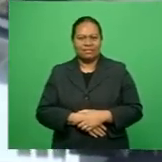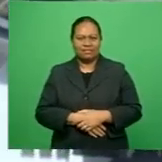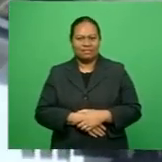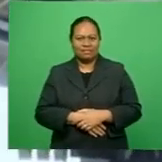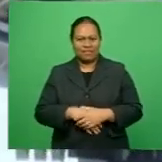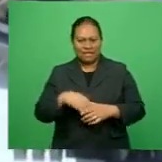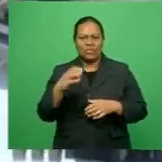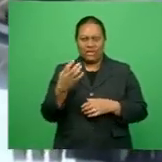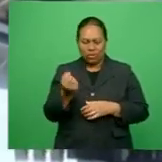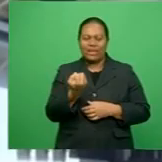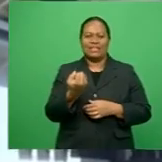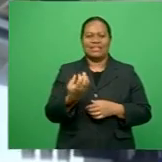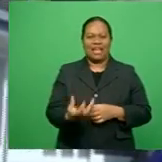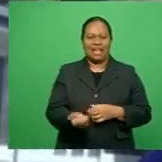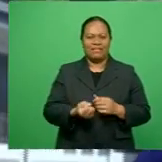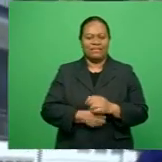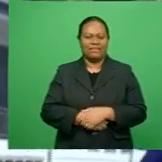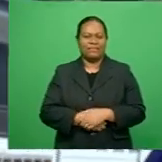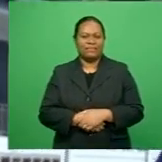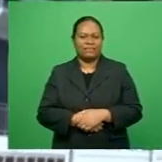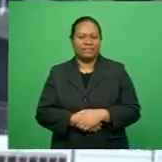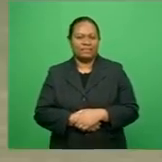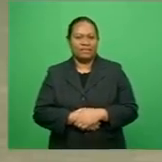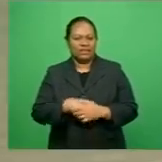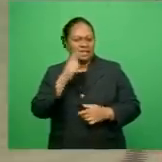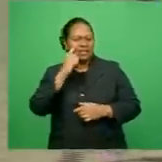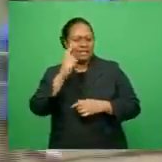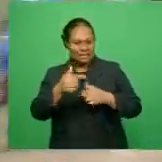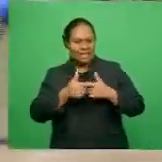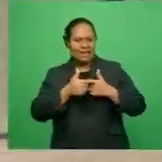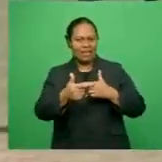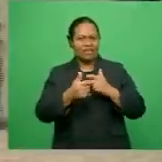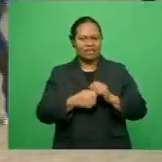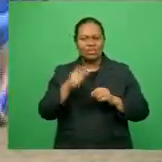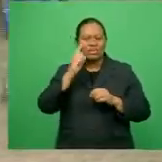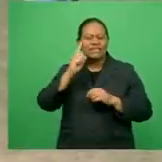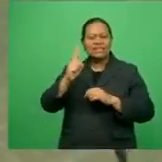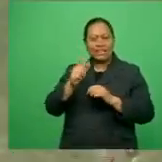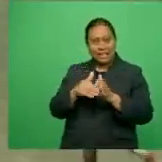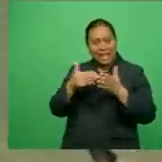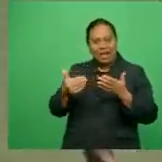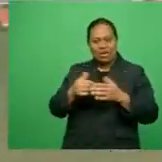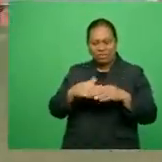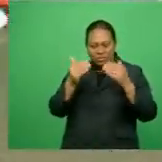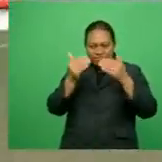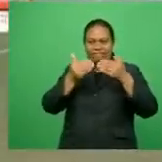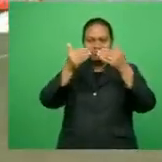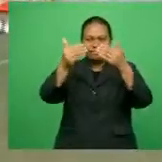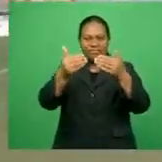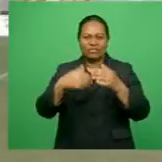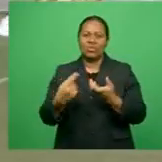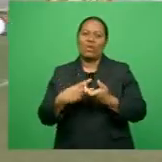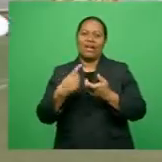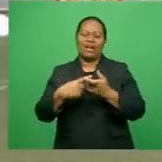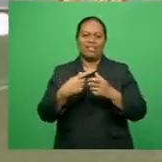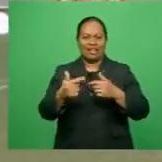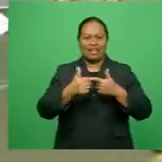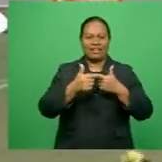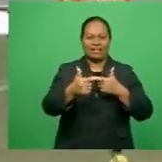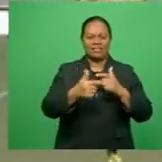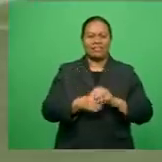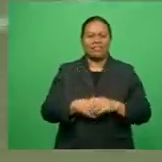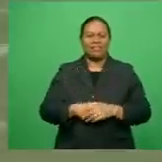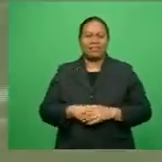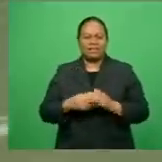Did not expect that we would reach this level, and we look forward to other tournaments ahead. In the Cup final tonight, Police White